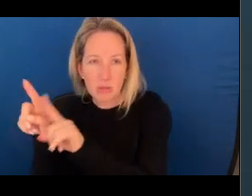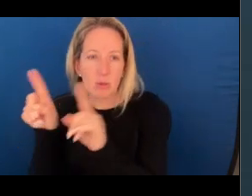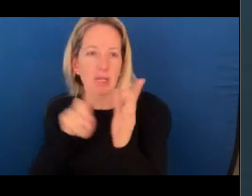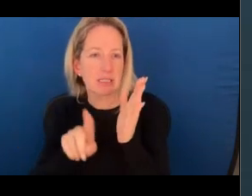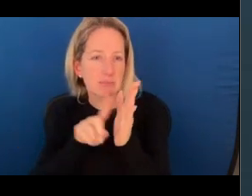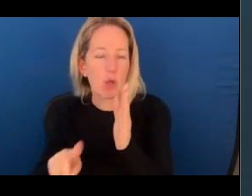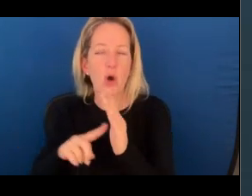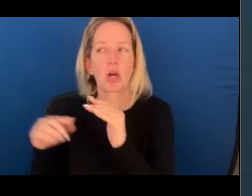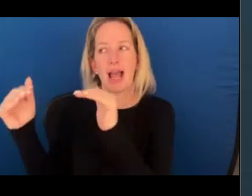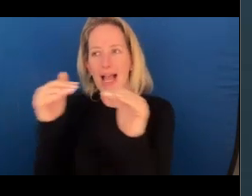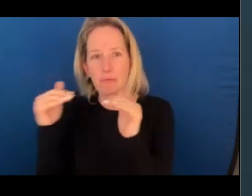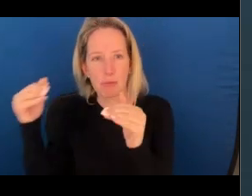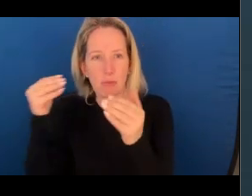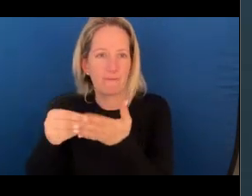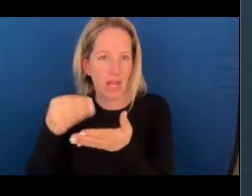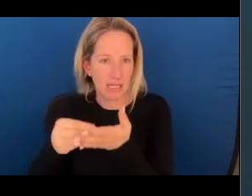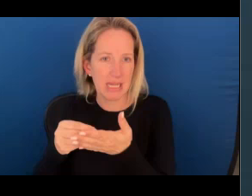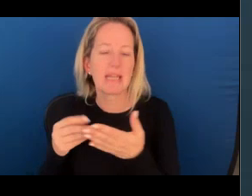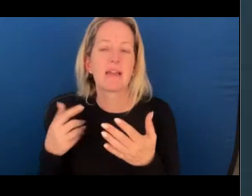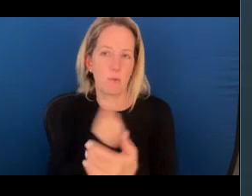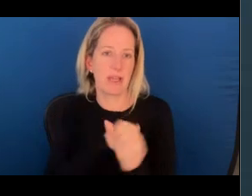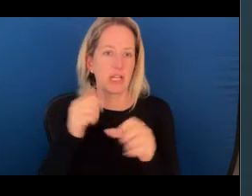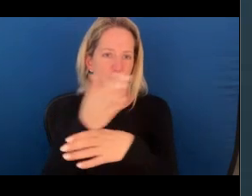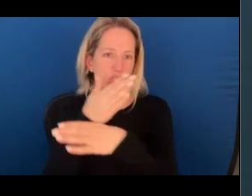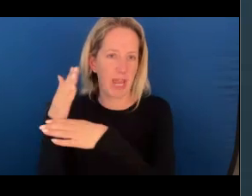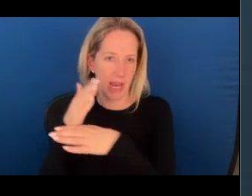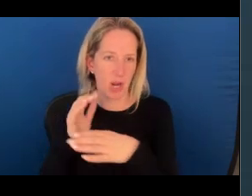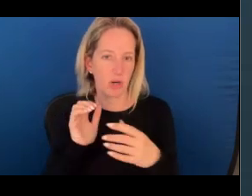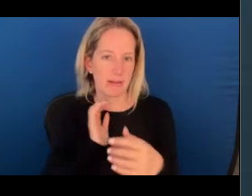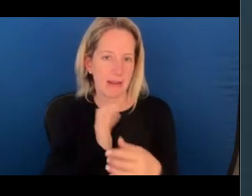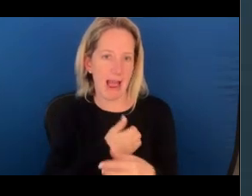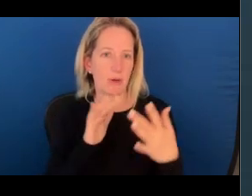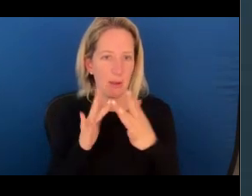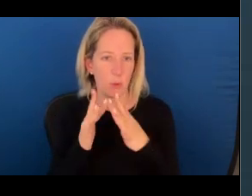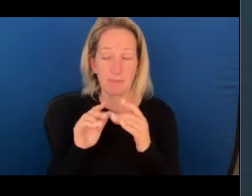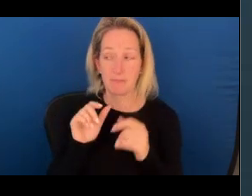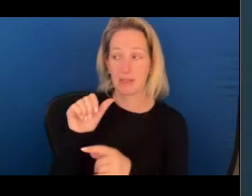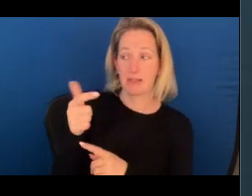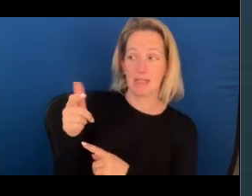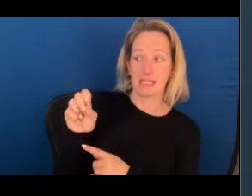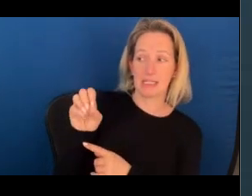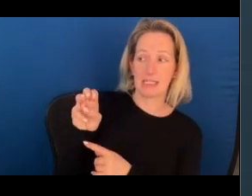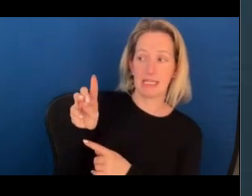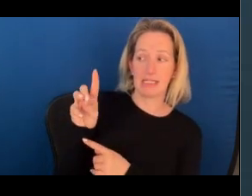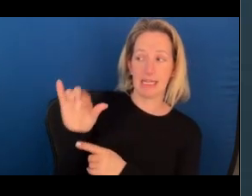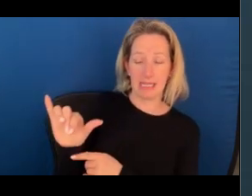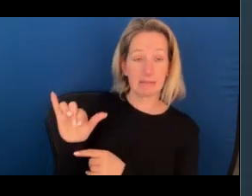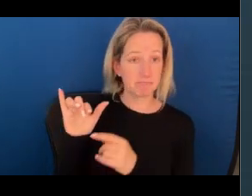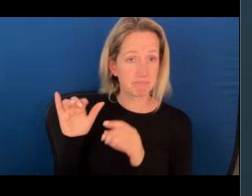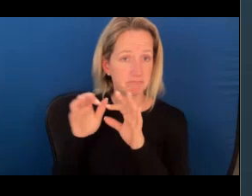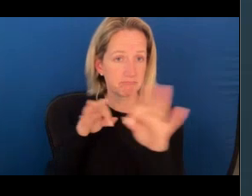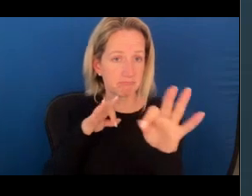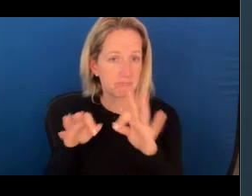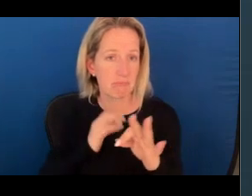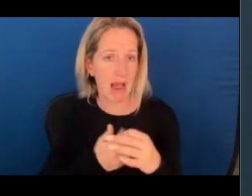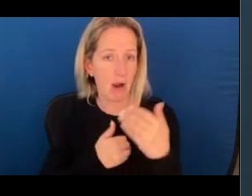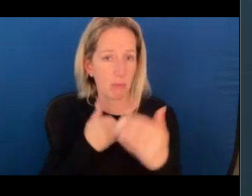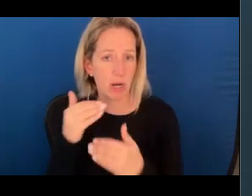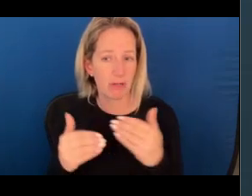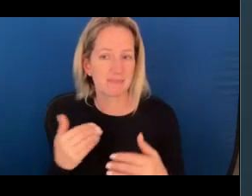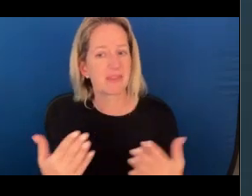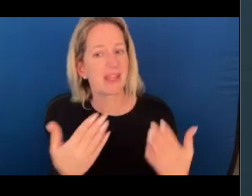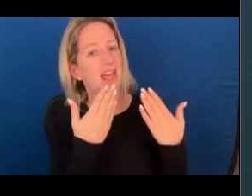that we can share within our funding network. So I'll pass it to Sydney to explain our progress on objective one so far. Thanks, Tanya.